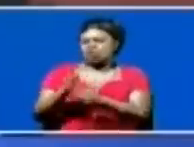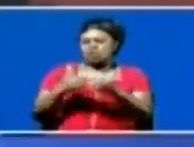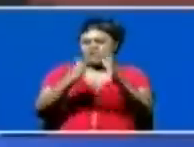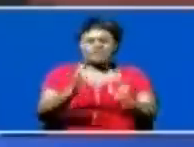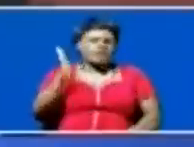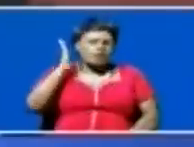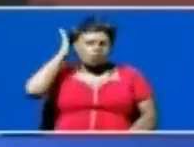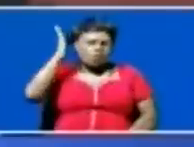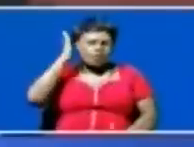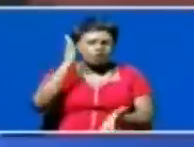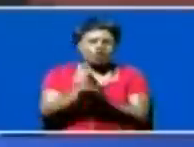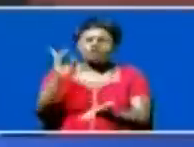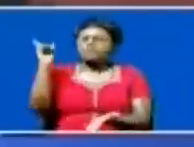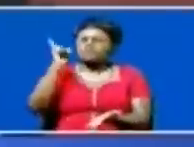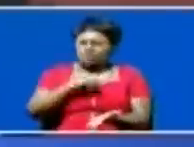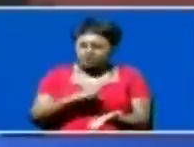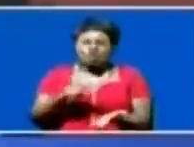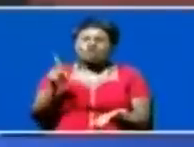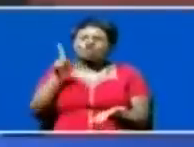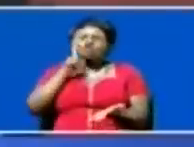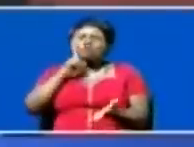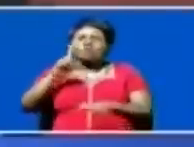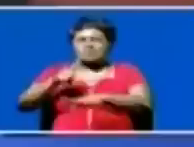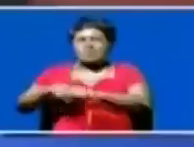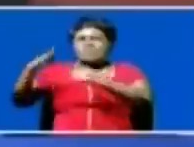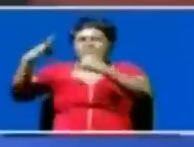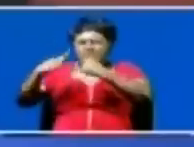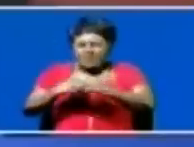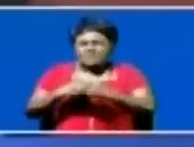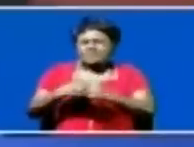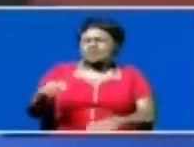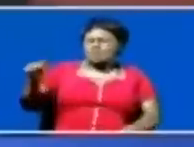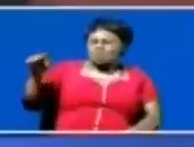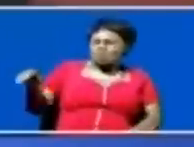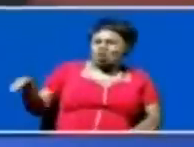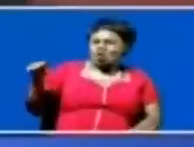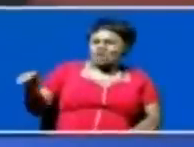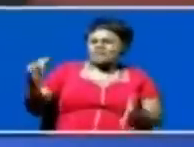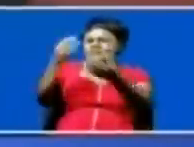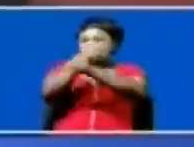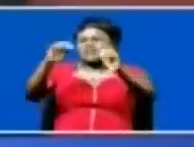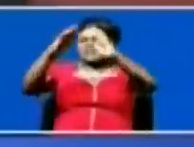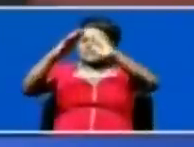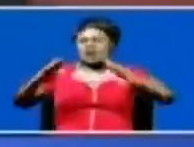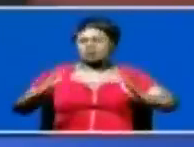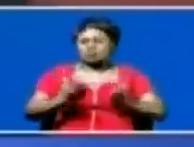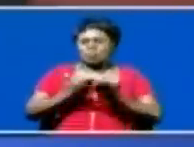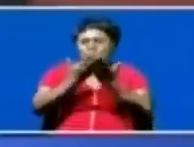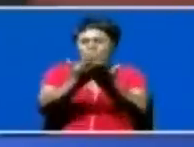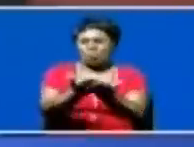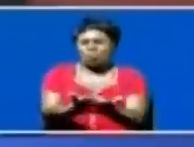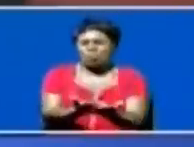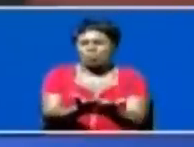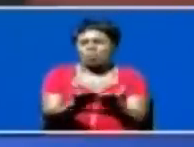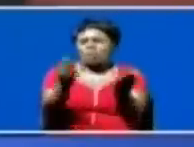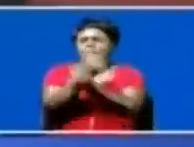Eden Duale, has confirmed that tomorrow at 8 a.m., he will be at State House to present to